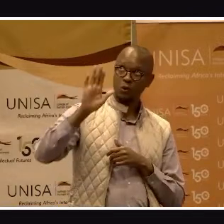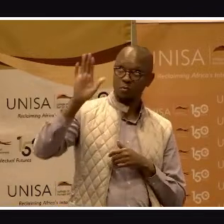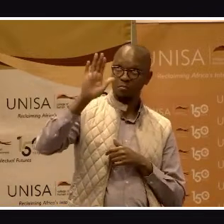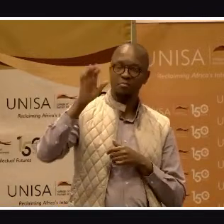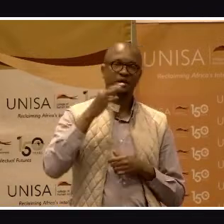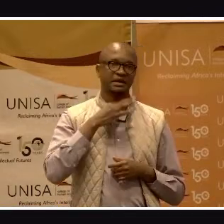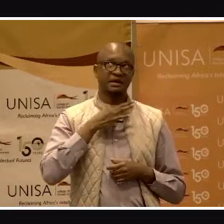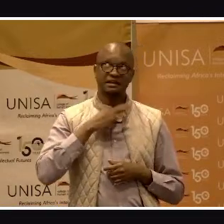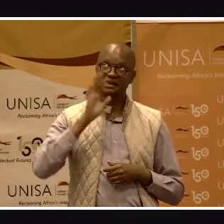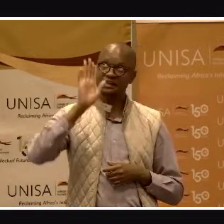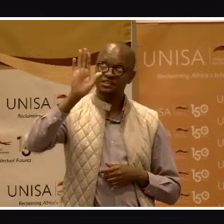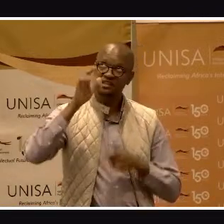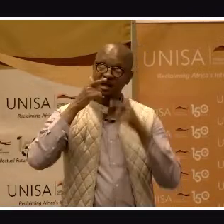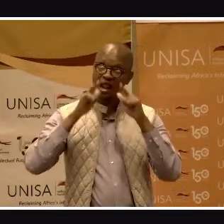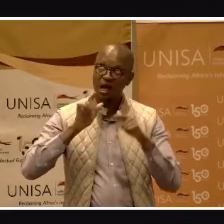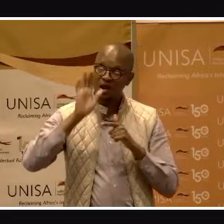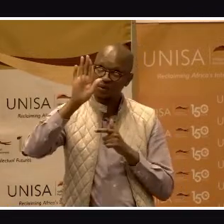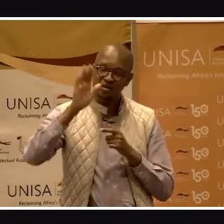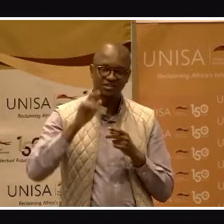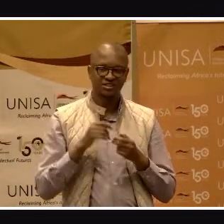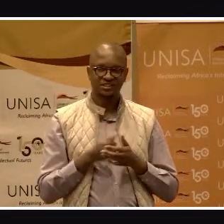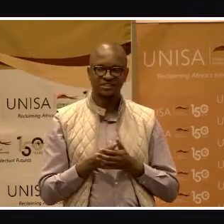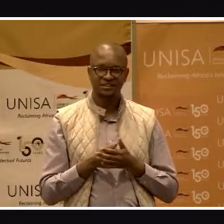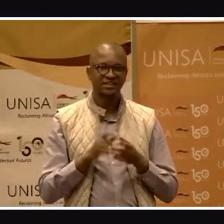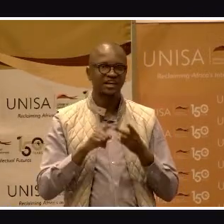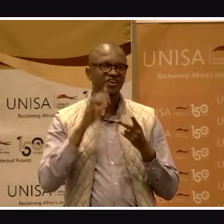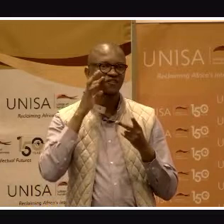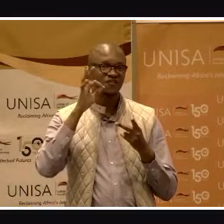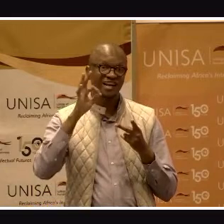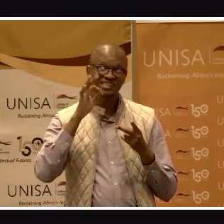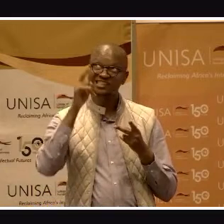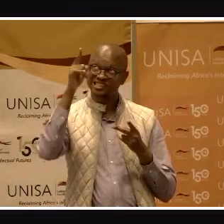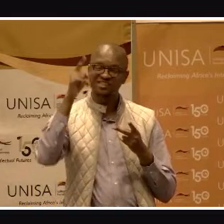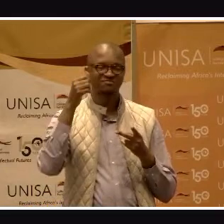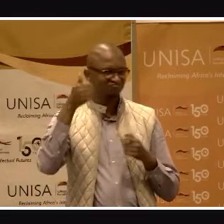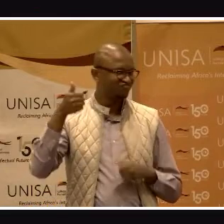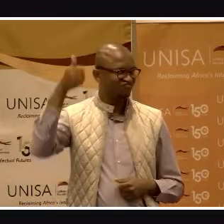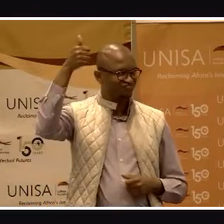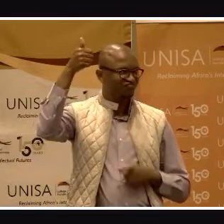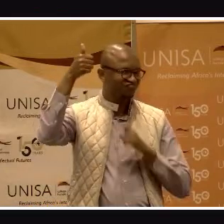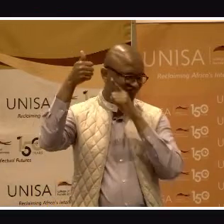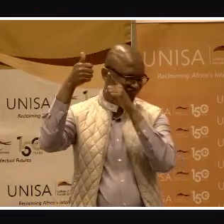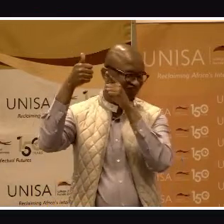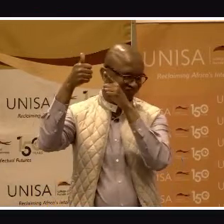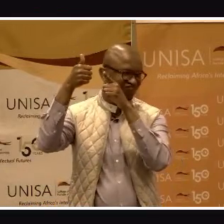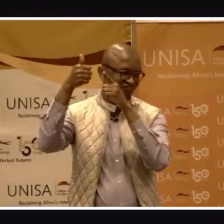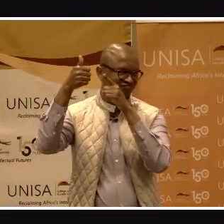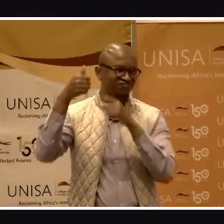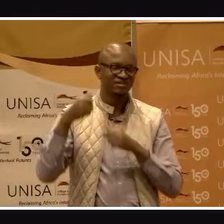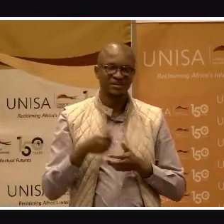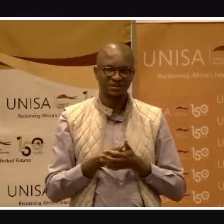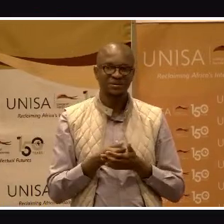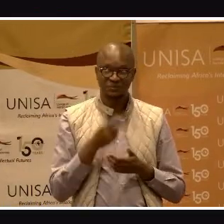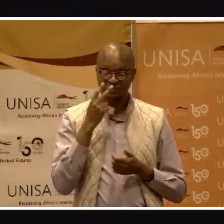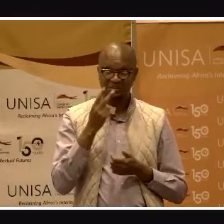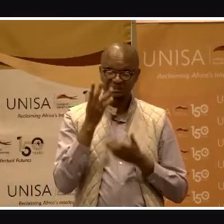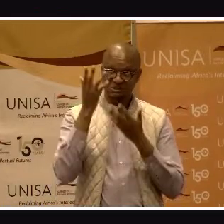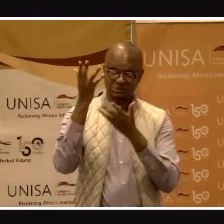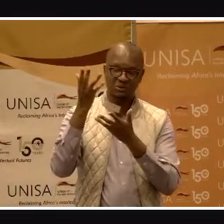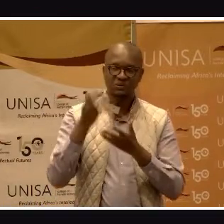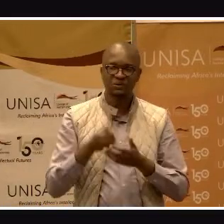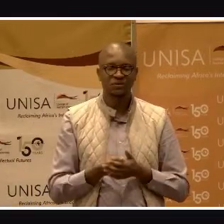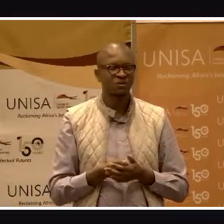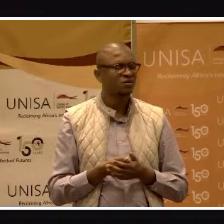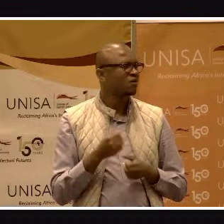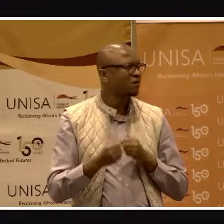French still being prominent in many of our countries in the global south, even centuries